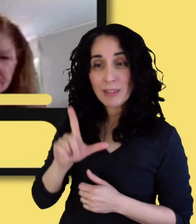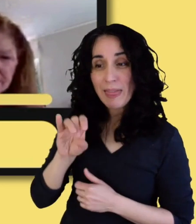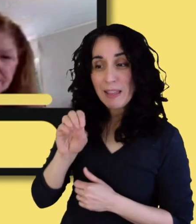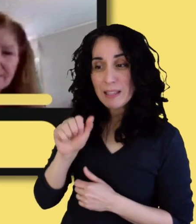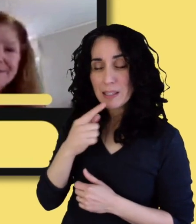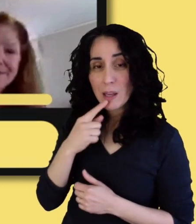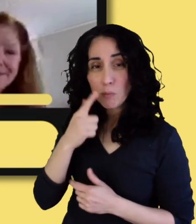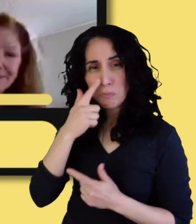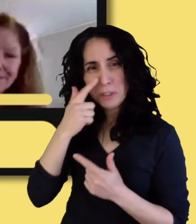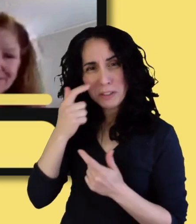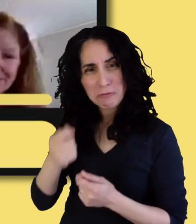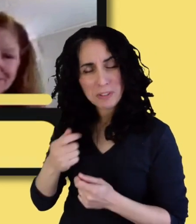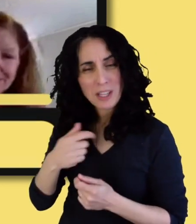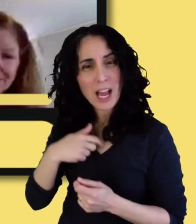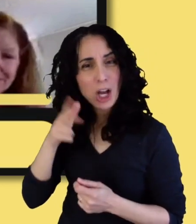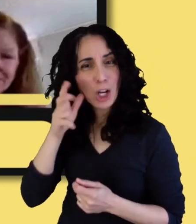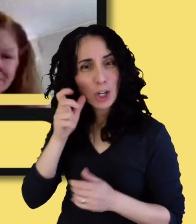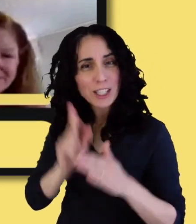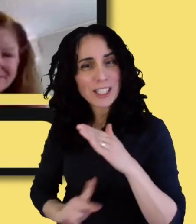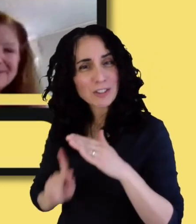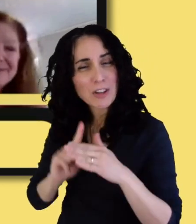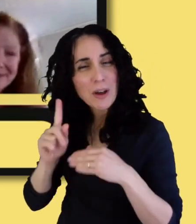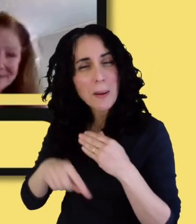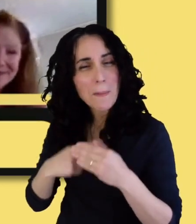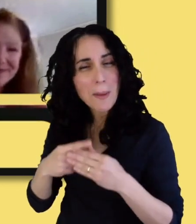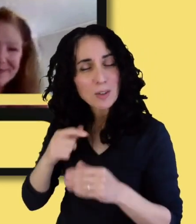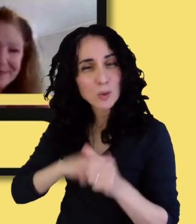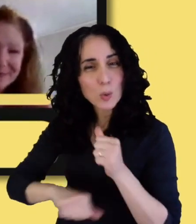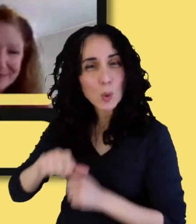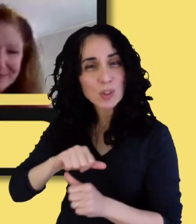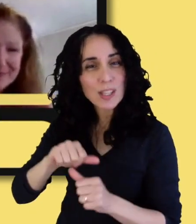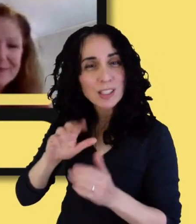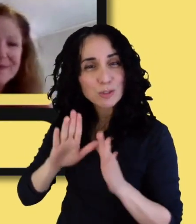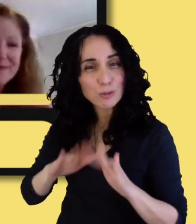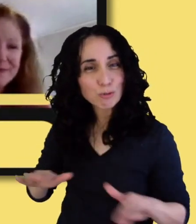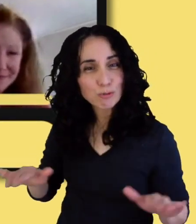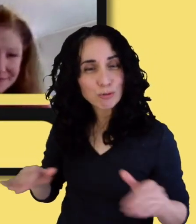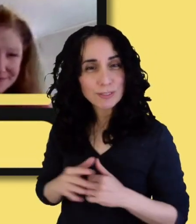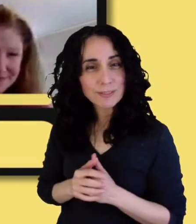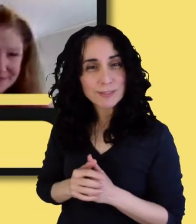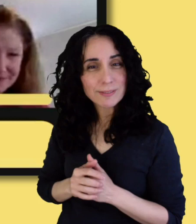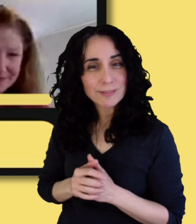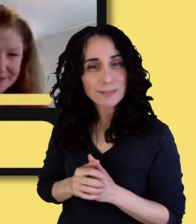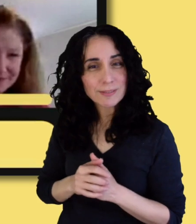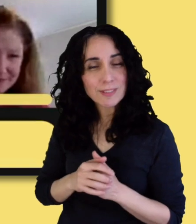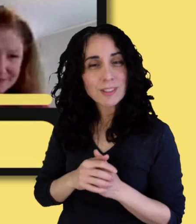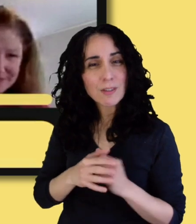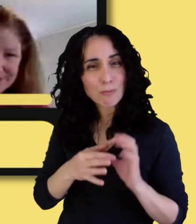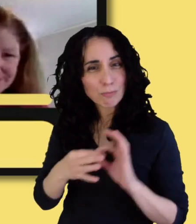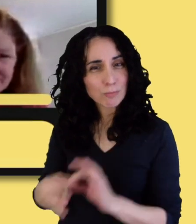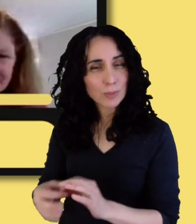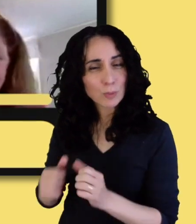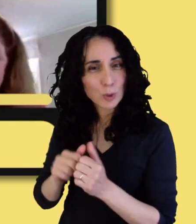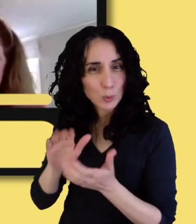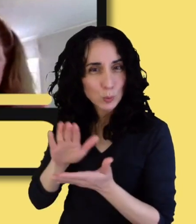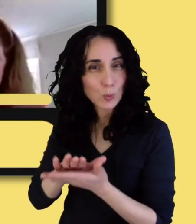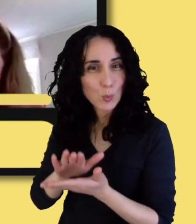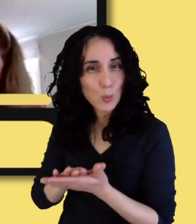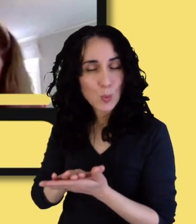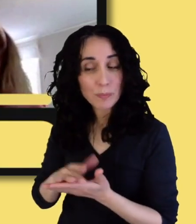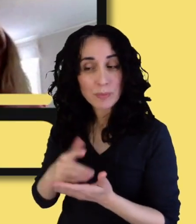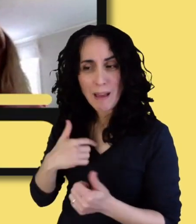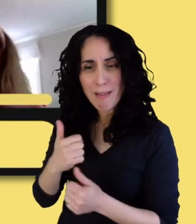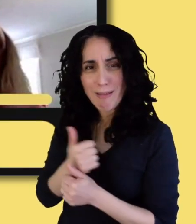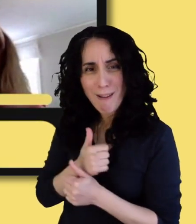interesting. I had always heard that kindergarten is about socializing children to school. I